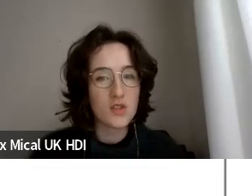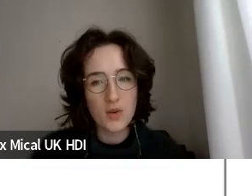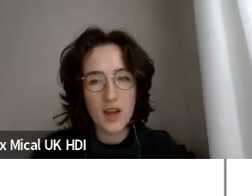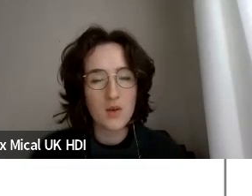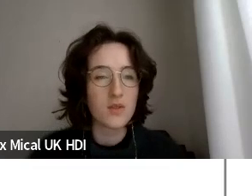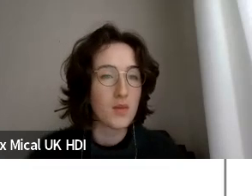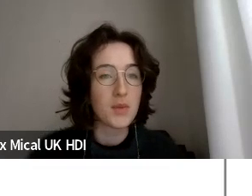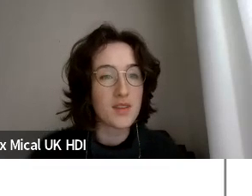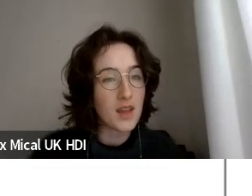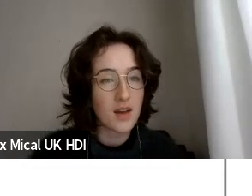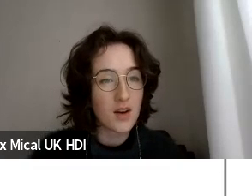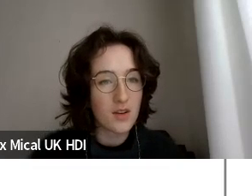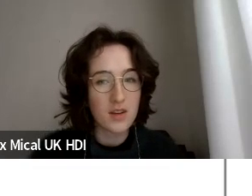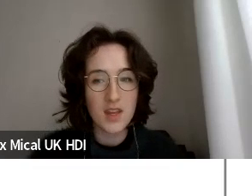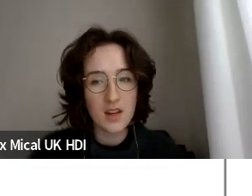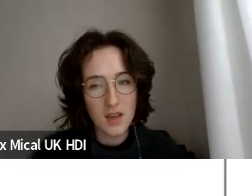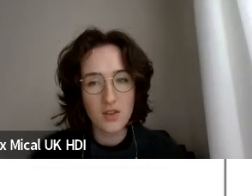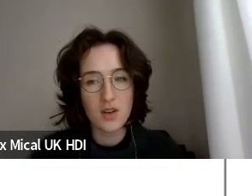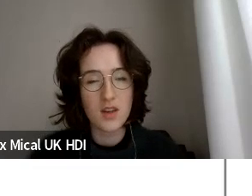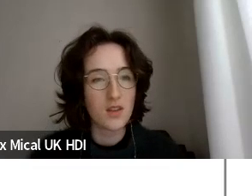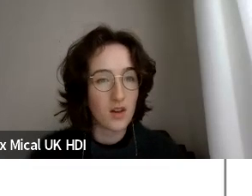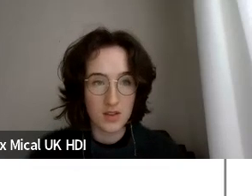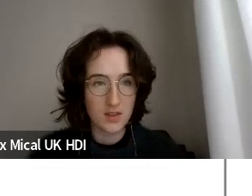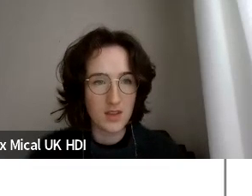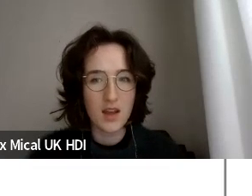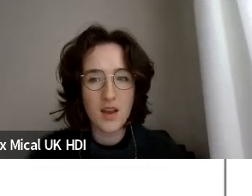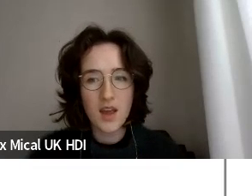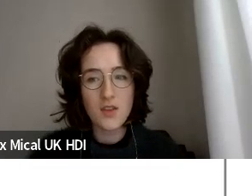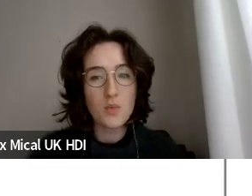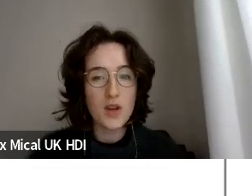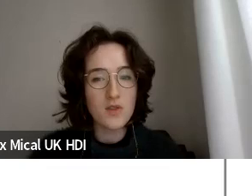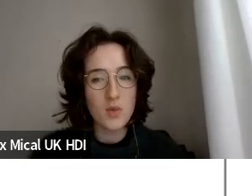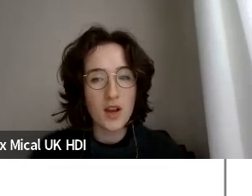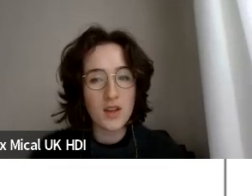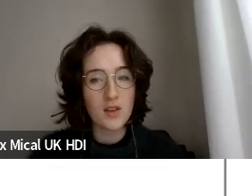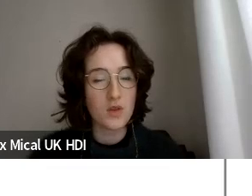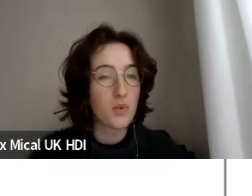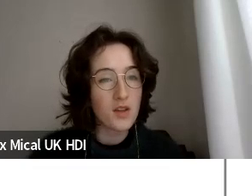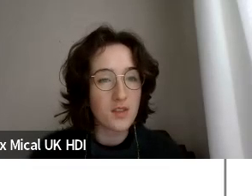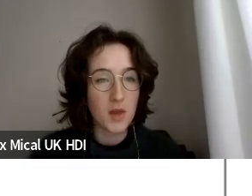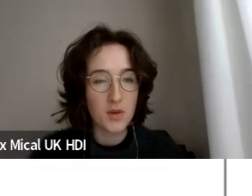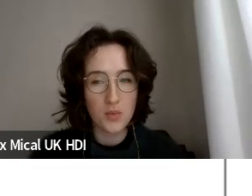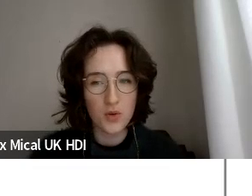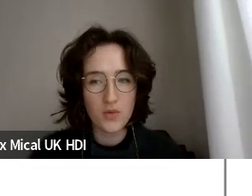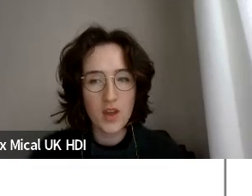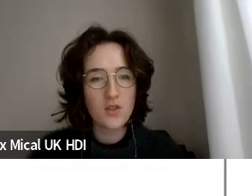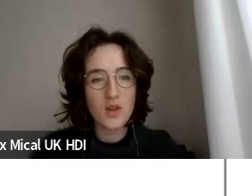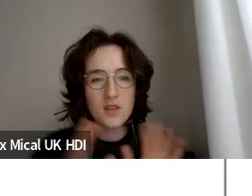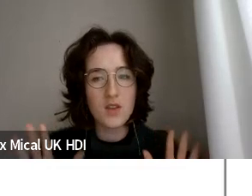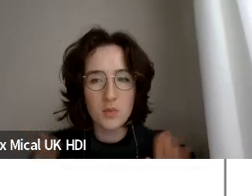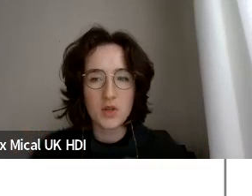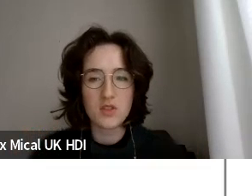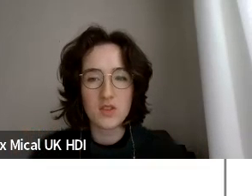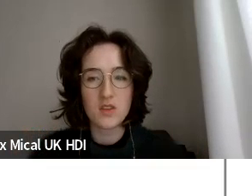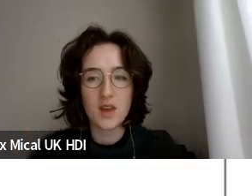such as slowdowns and maybe error in data integrity and other things like that, and to brainstorm on ideas where the process may be improved. So you can